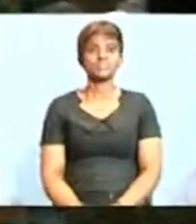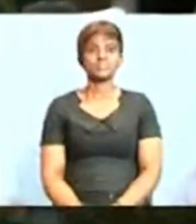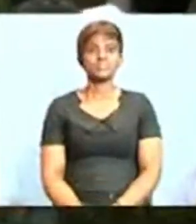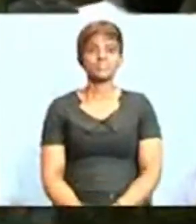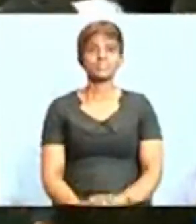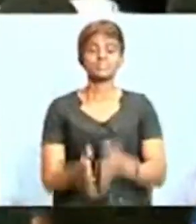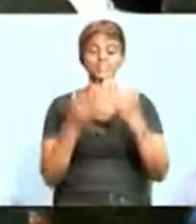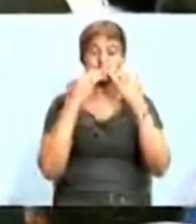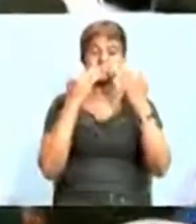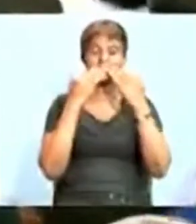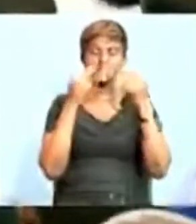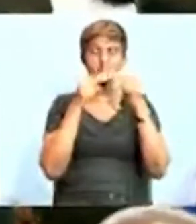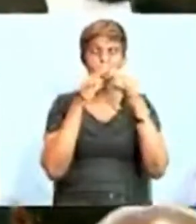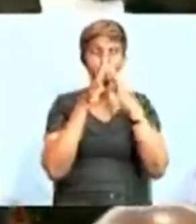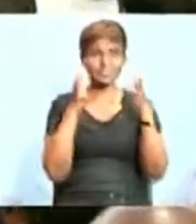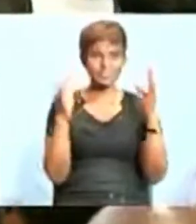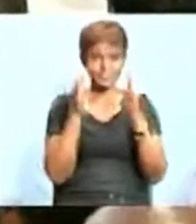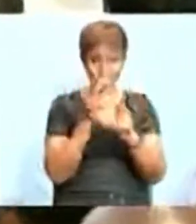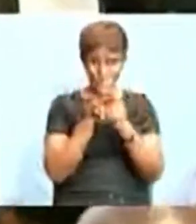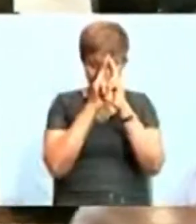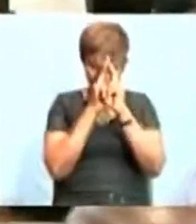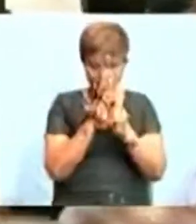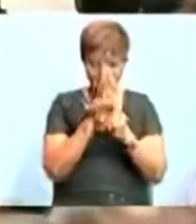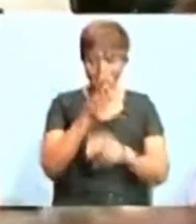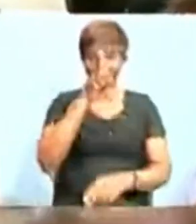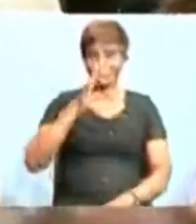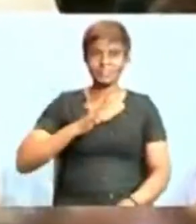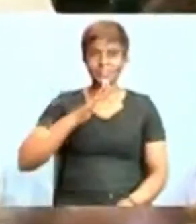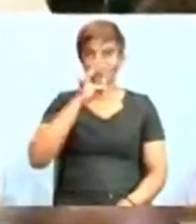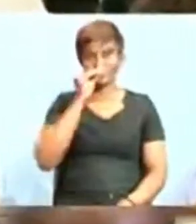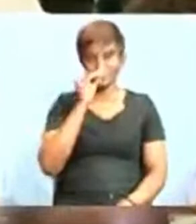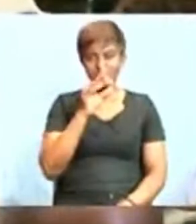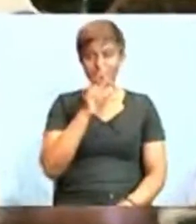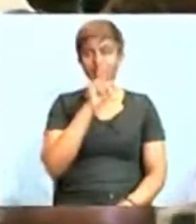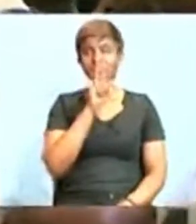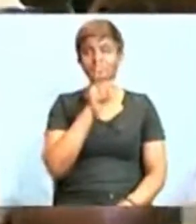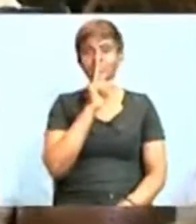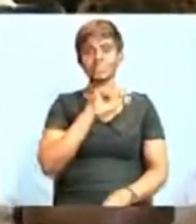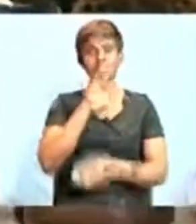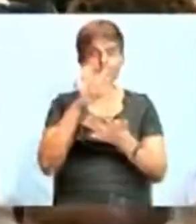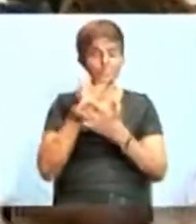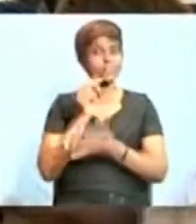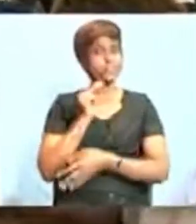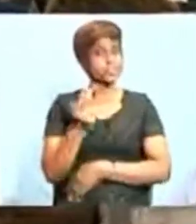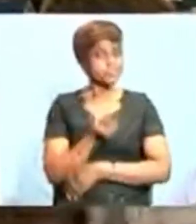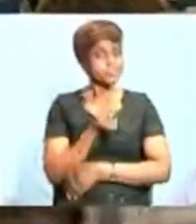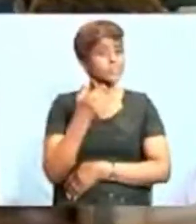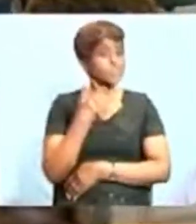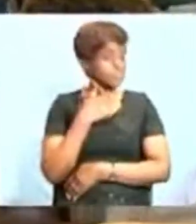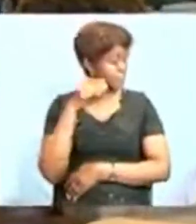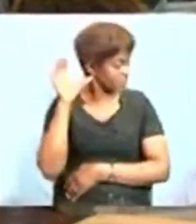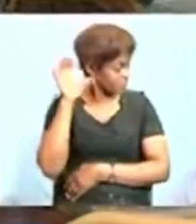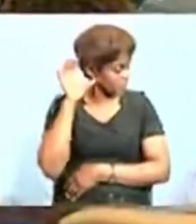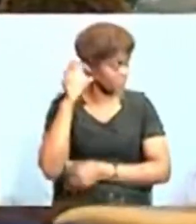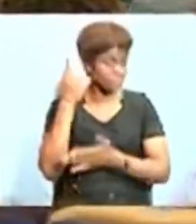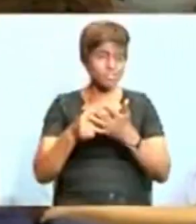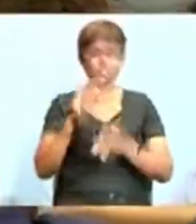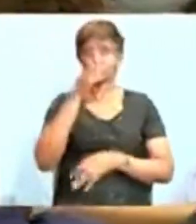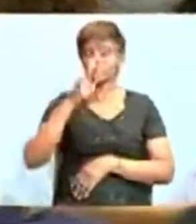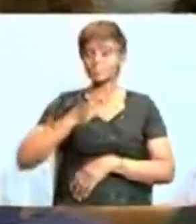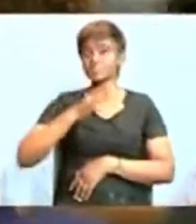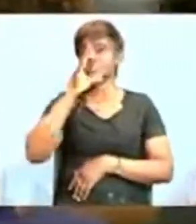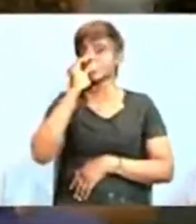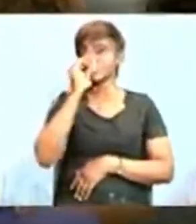Thank you very much, Honorable Madam Speaker. I'm sure all of us have heard what Madam Speaker has